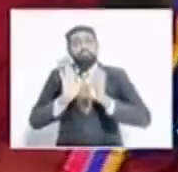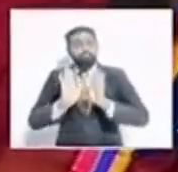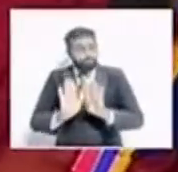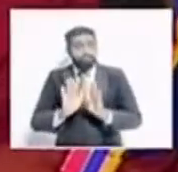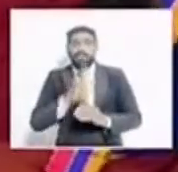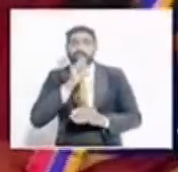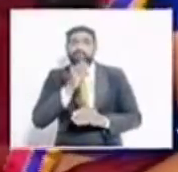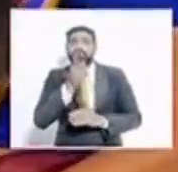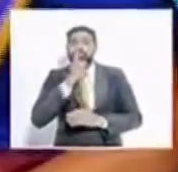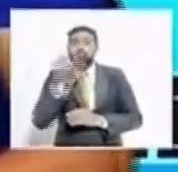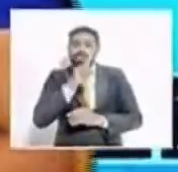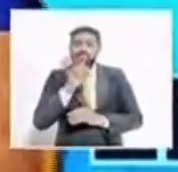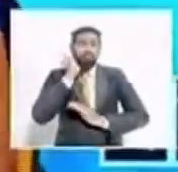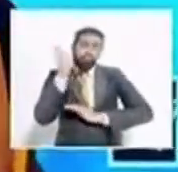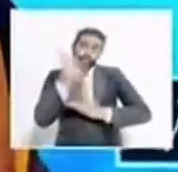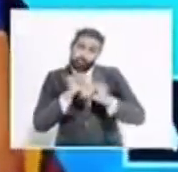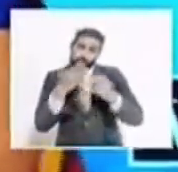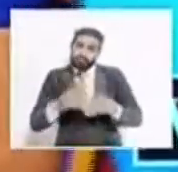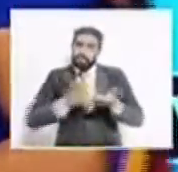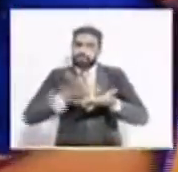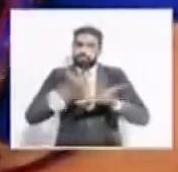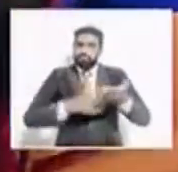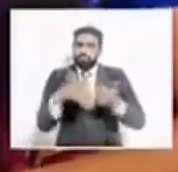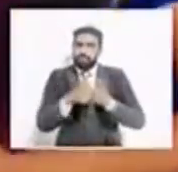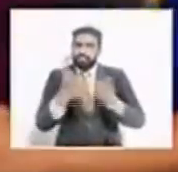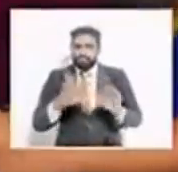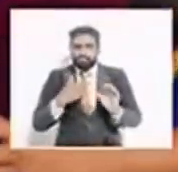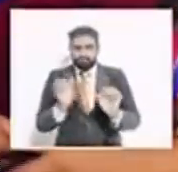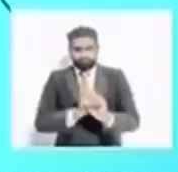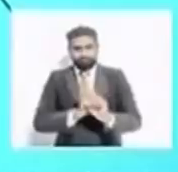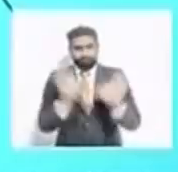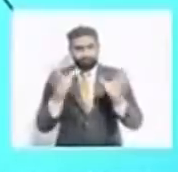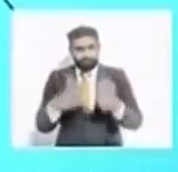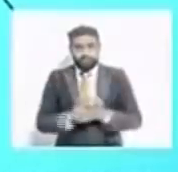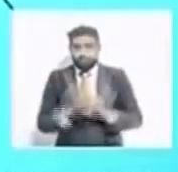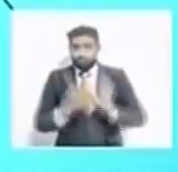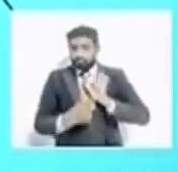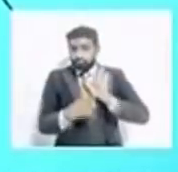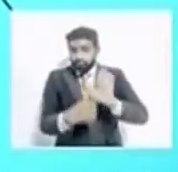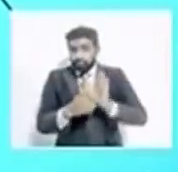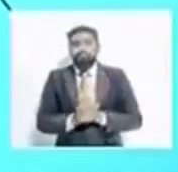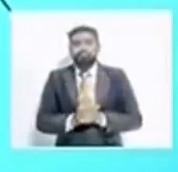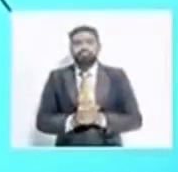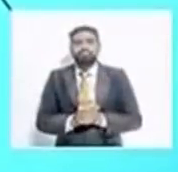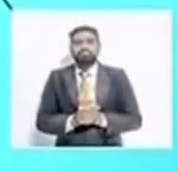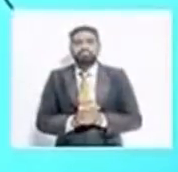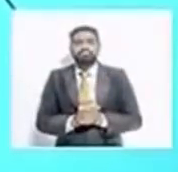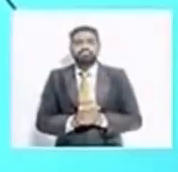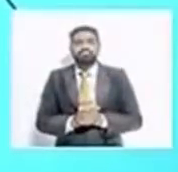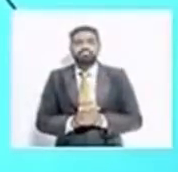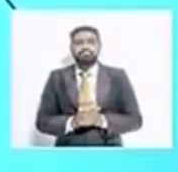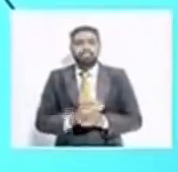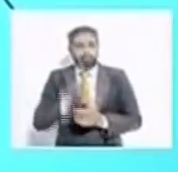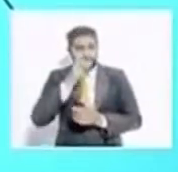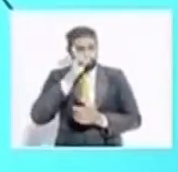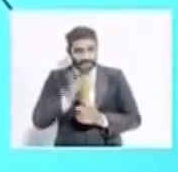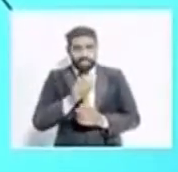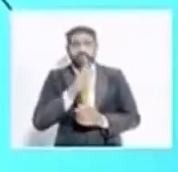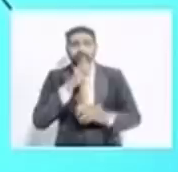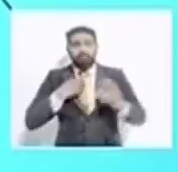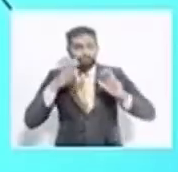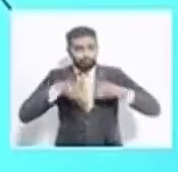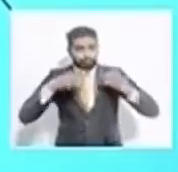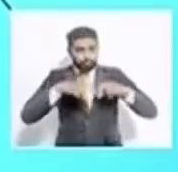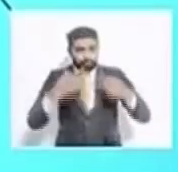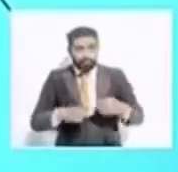Research has done a study on reforms for a sustainable recovery. Now in this research document, Verity Research speaks about